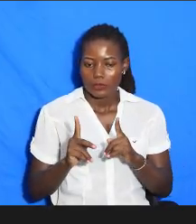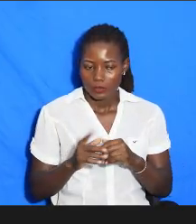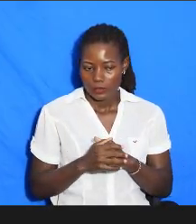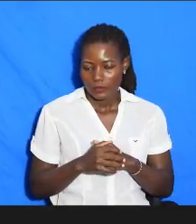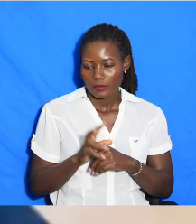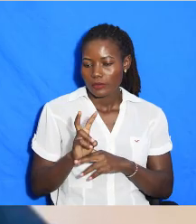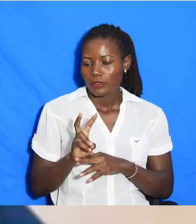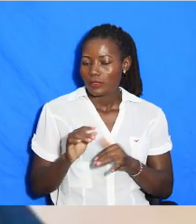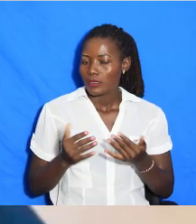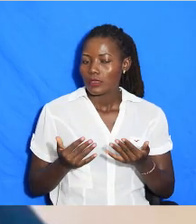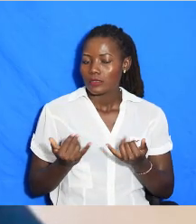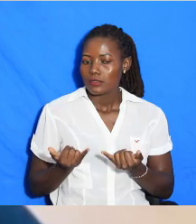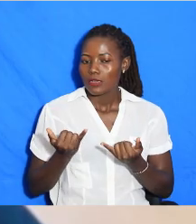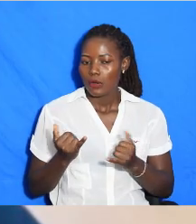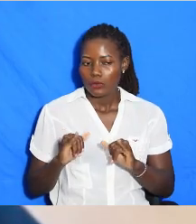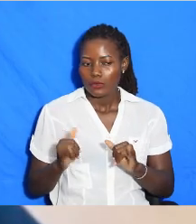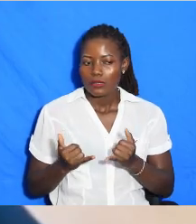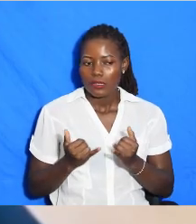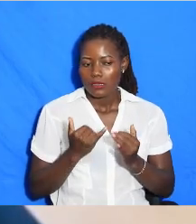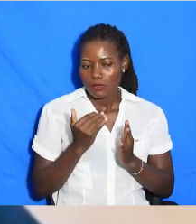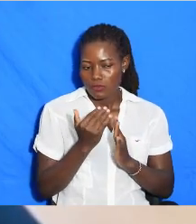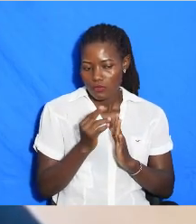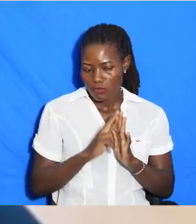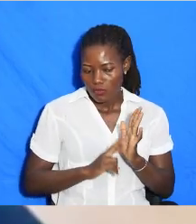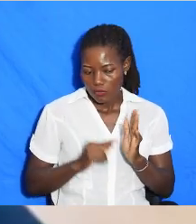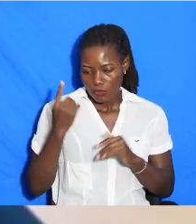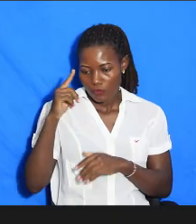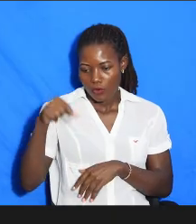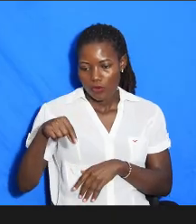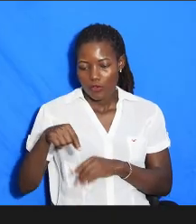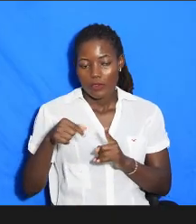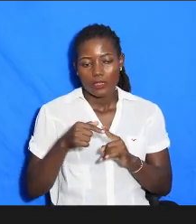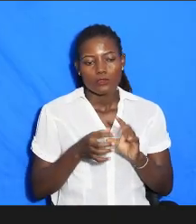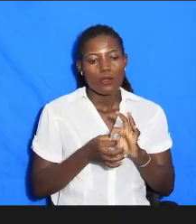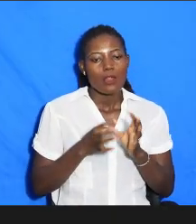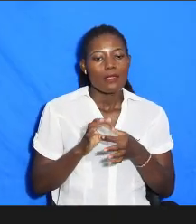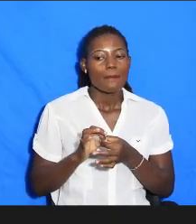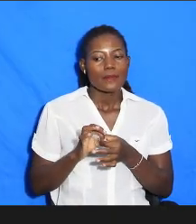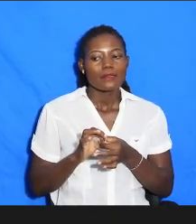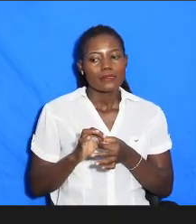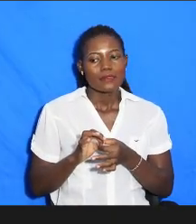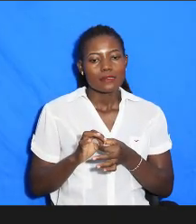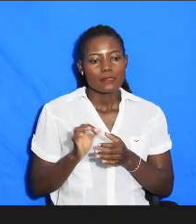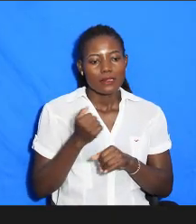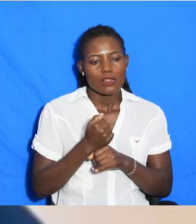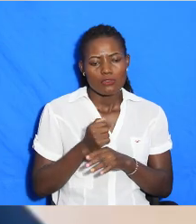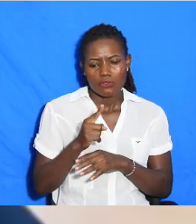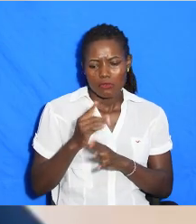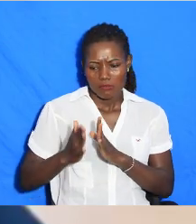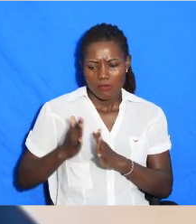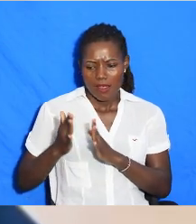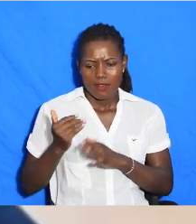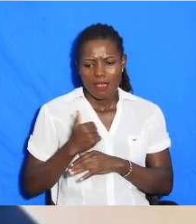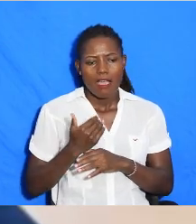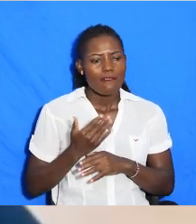new criteria of qualifying to the Olympics, you mhm. know. Uh, do you have a plan in terms